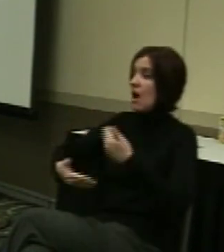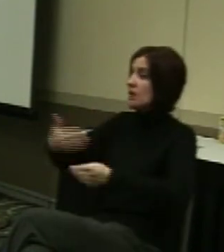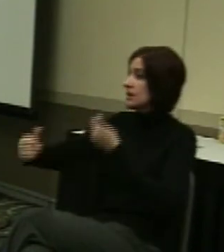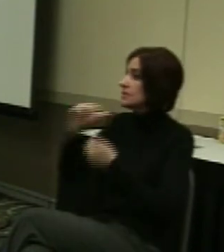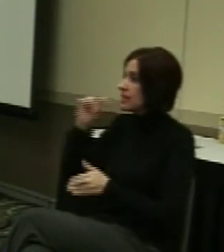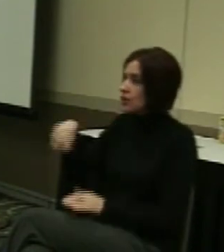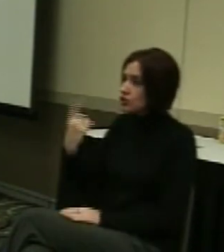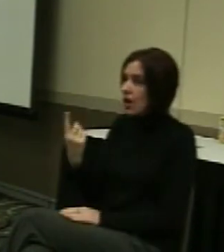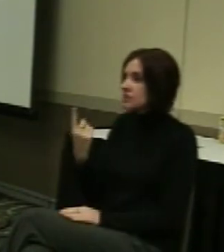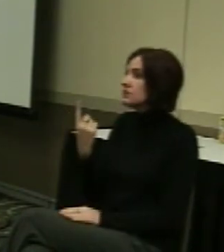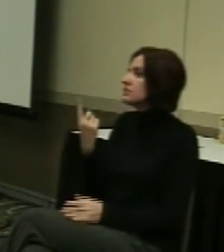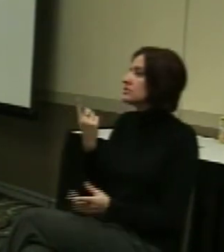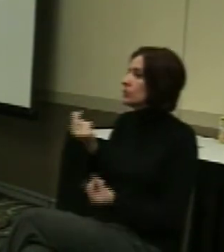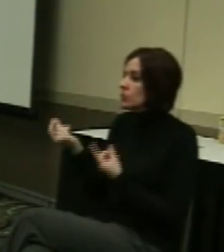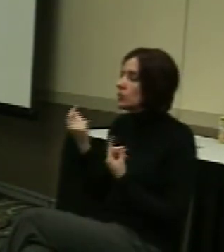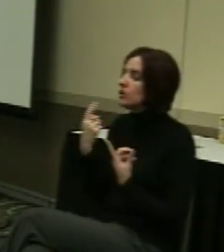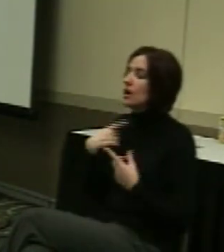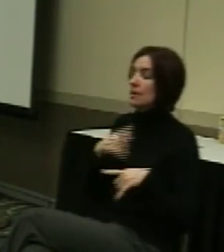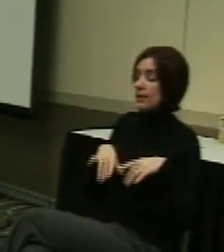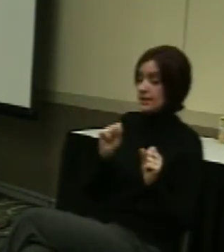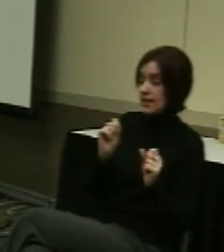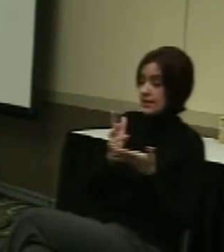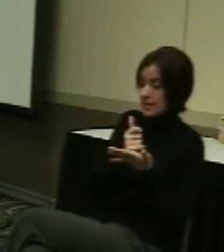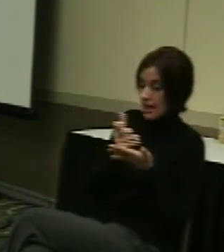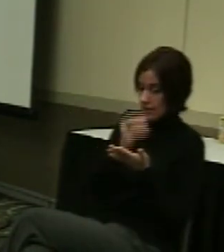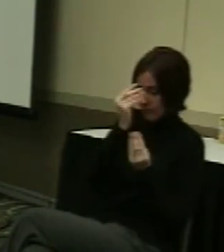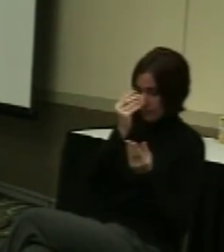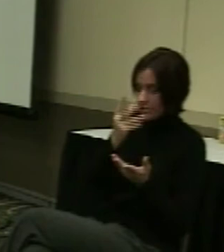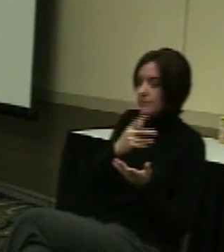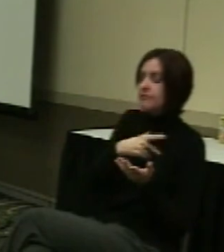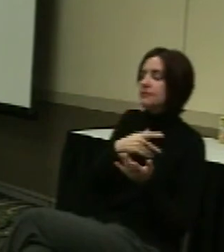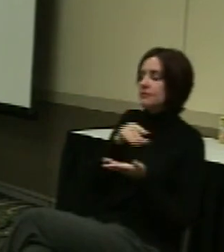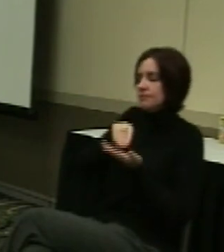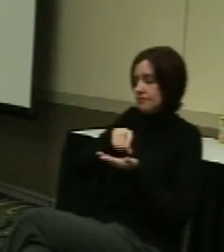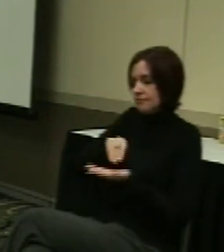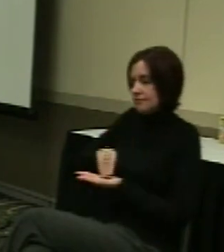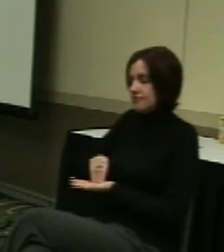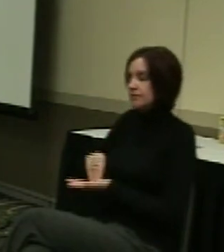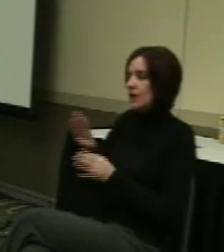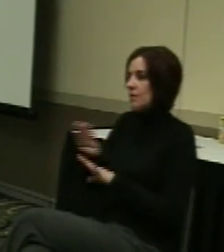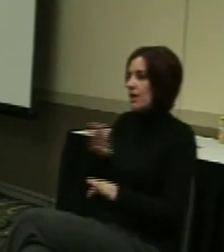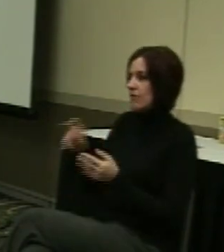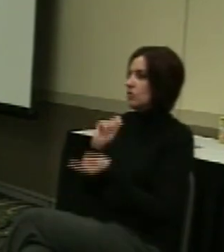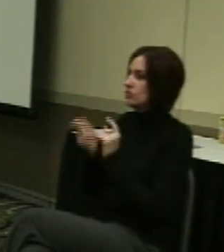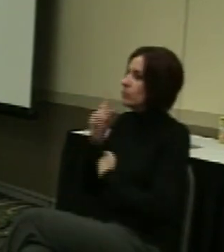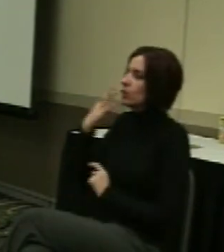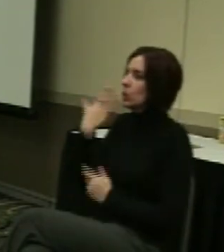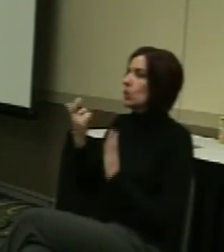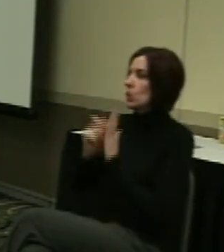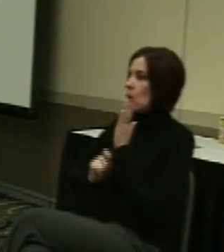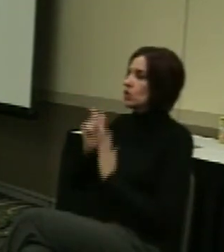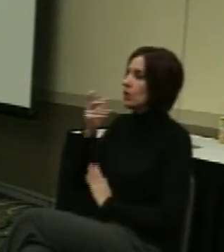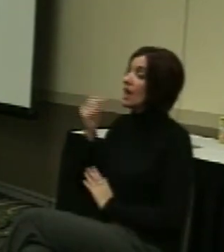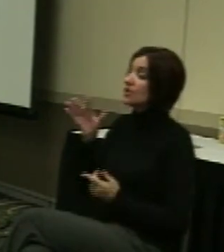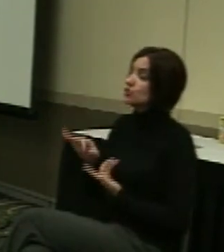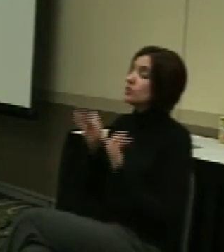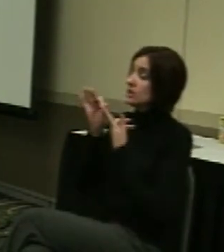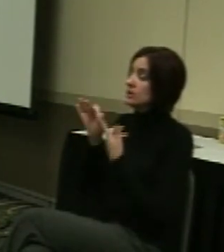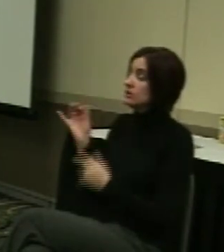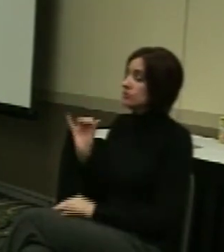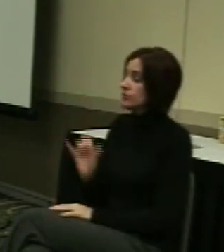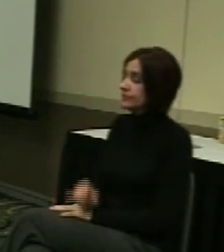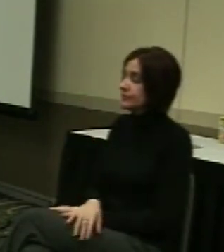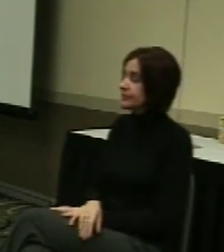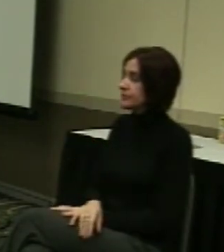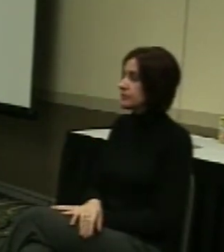taking data and then documenting the behavior change. It's a very helpful little article, and it's rather unique as well.